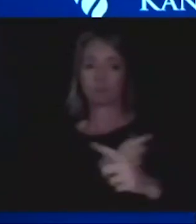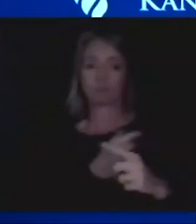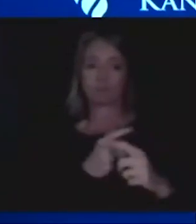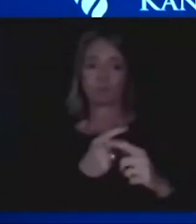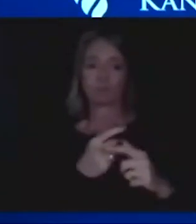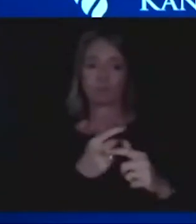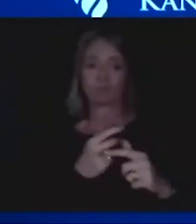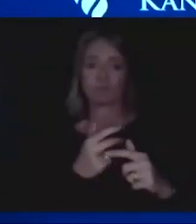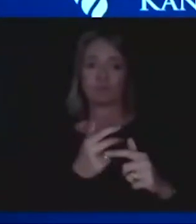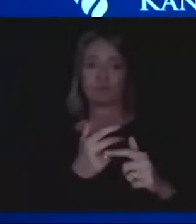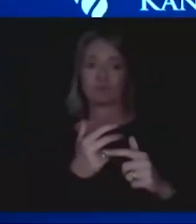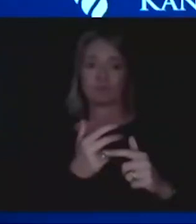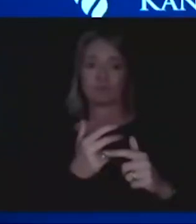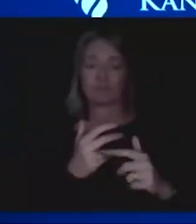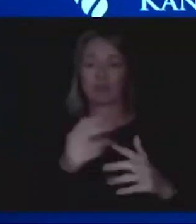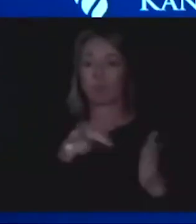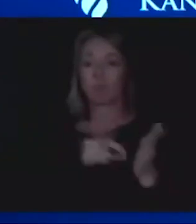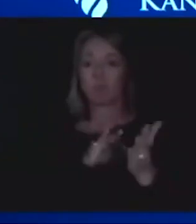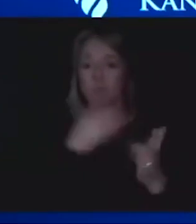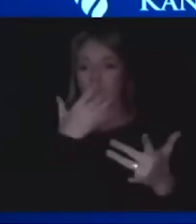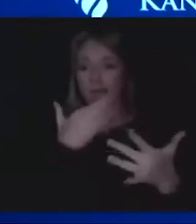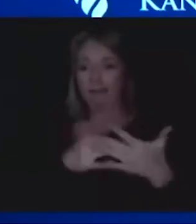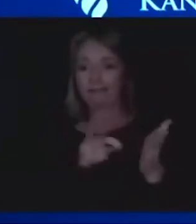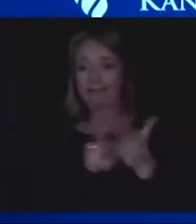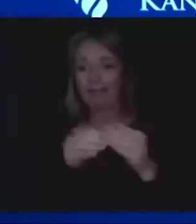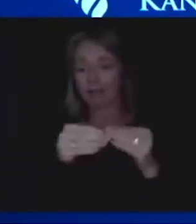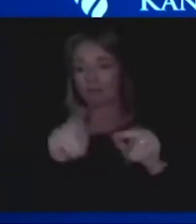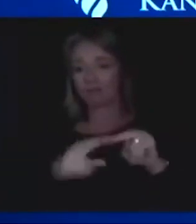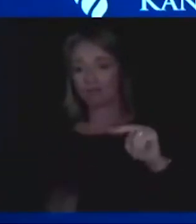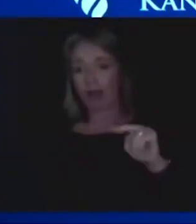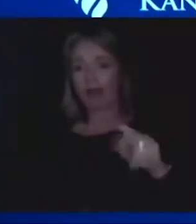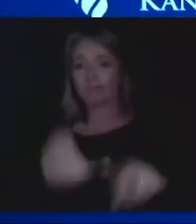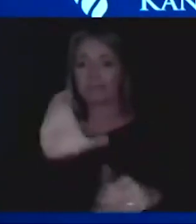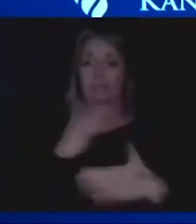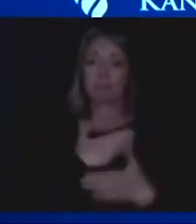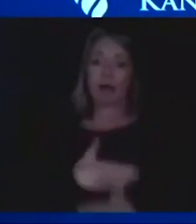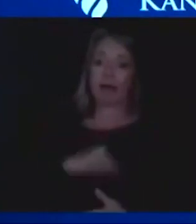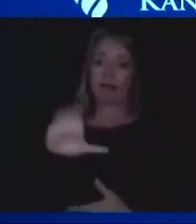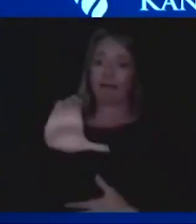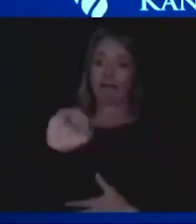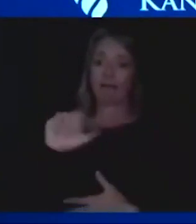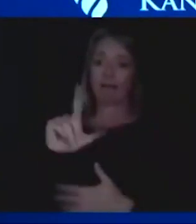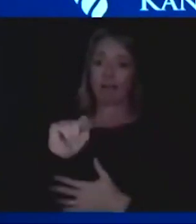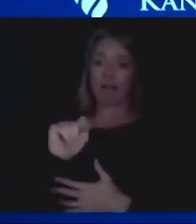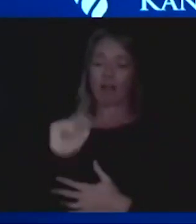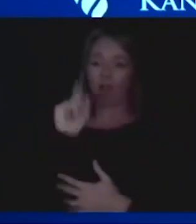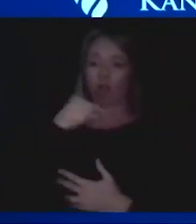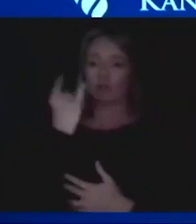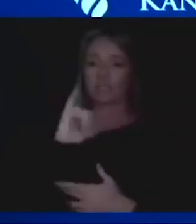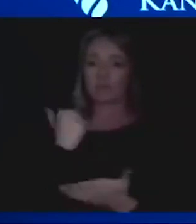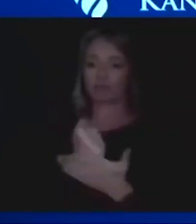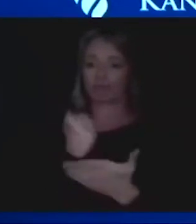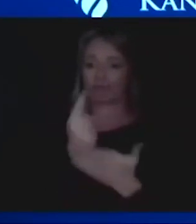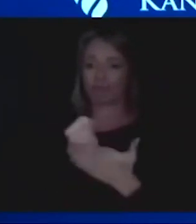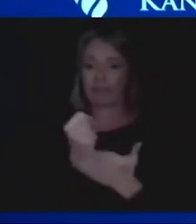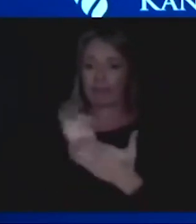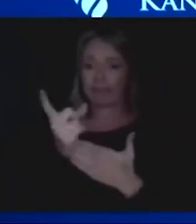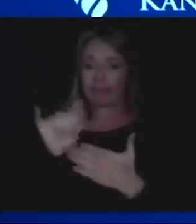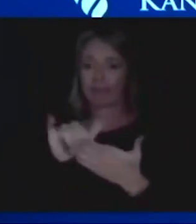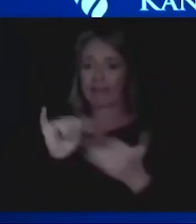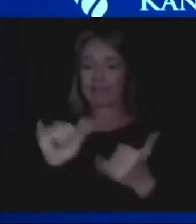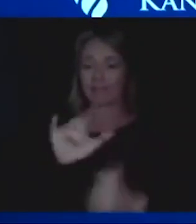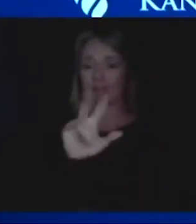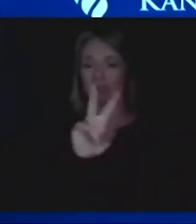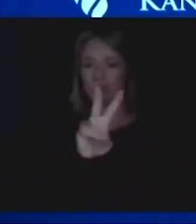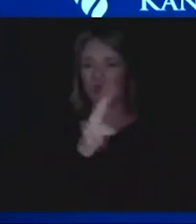count drops, and then you end up with these funny clots. And fortunately, that looks to be treatable now in about 2/3 to 70% of the cases.